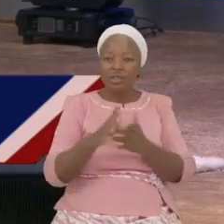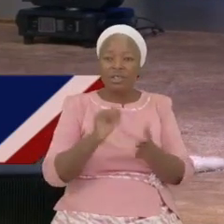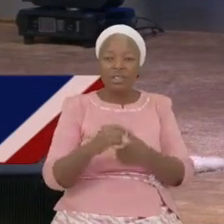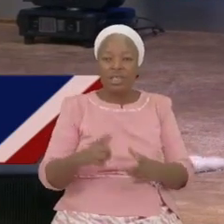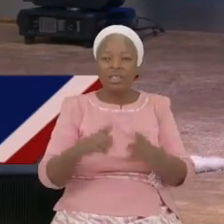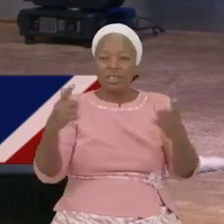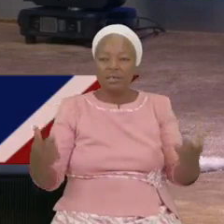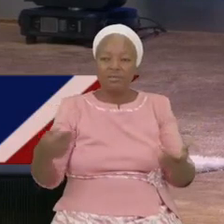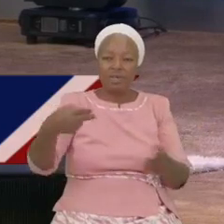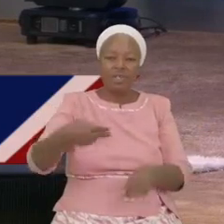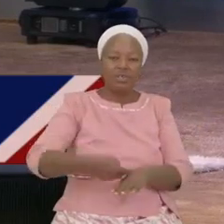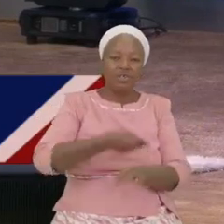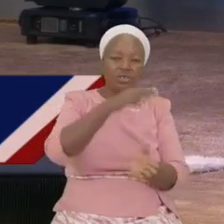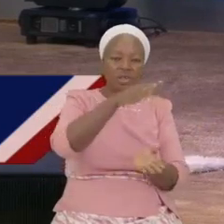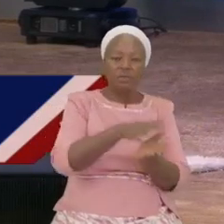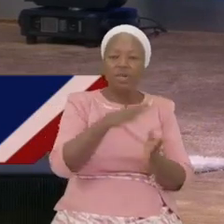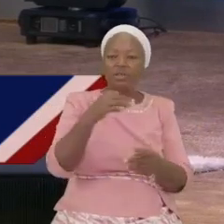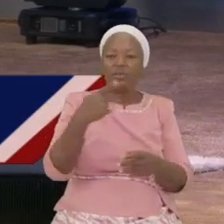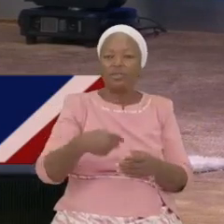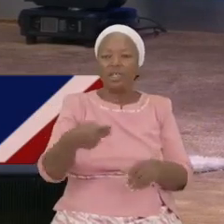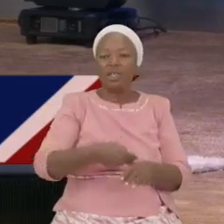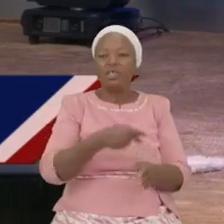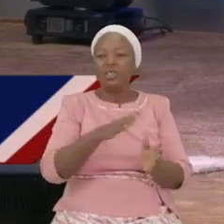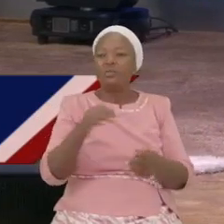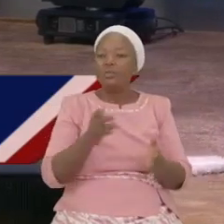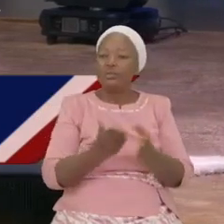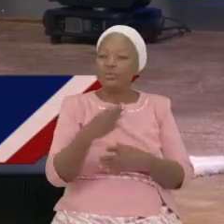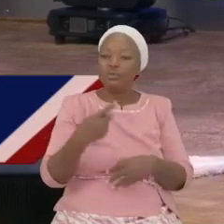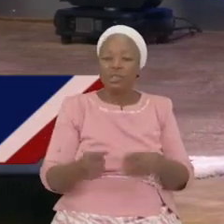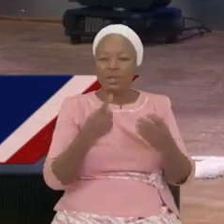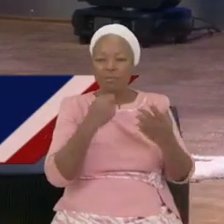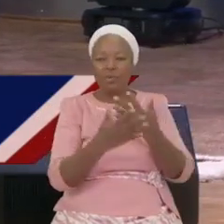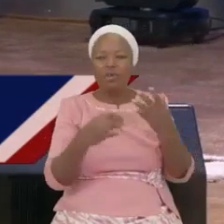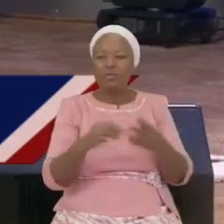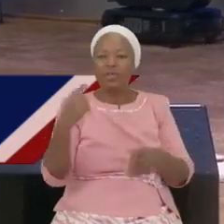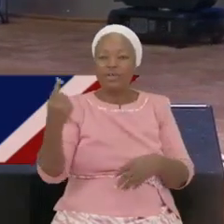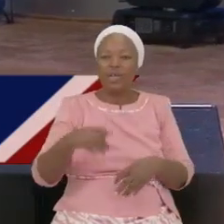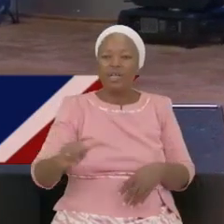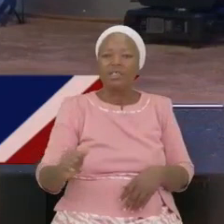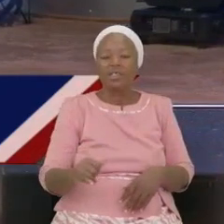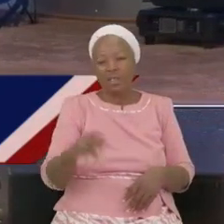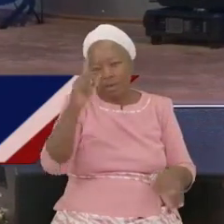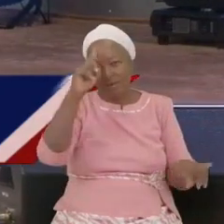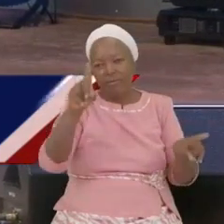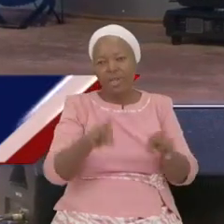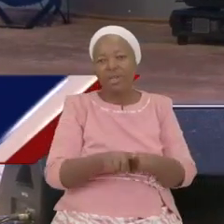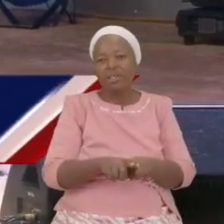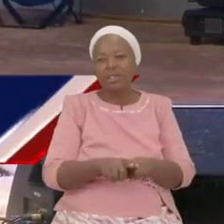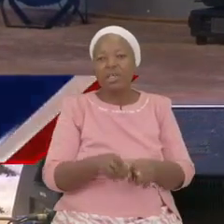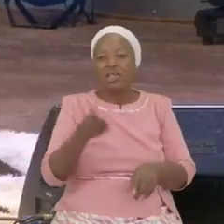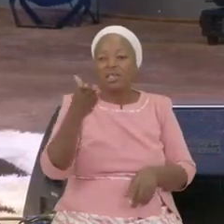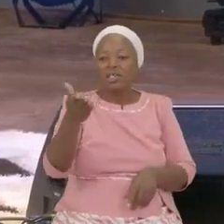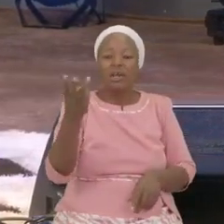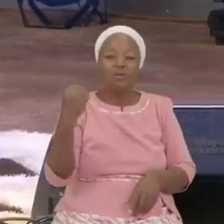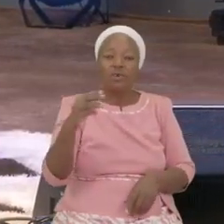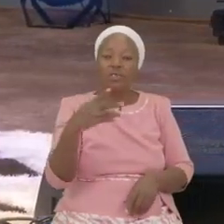shepherd of the sheep, through the blood of the everlasting covenant. There was the